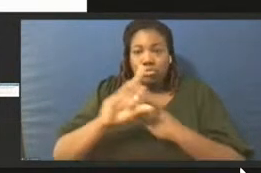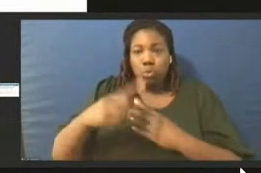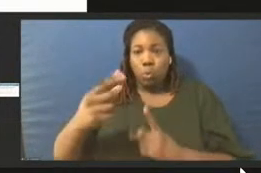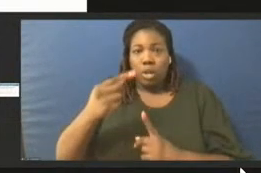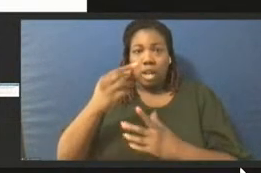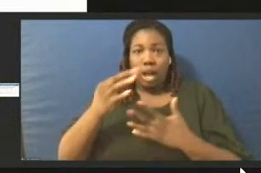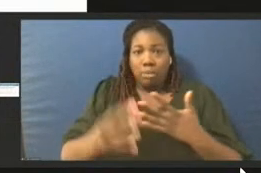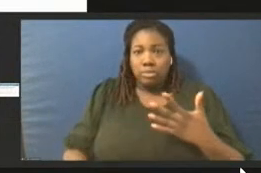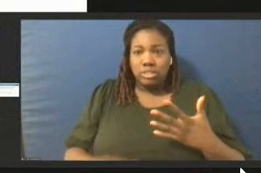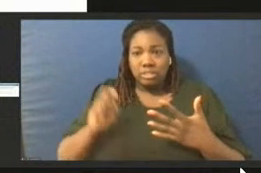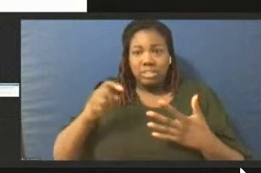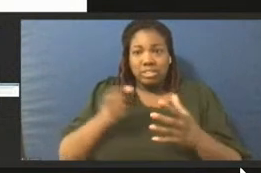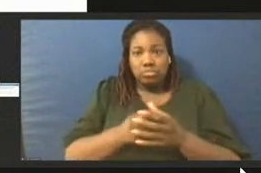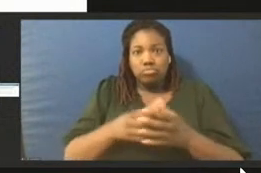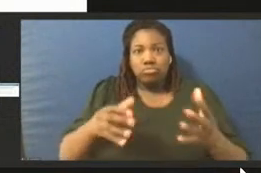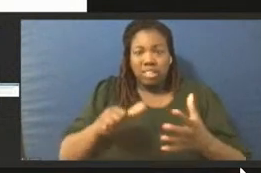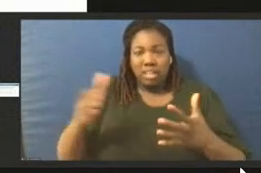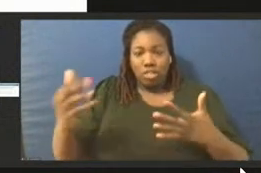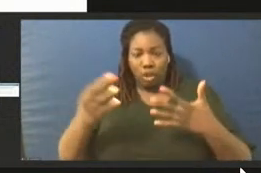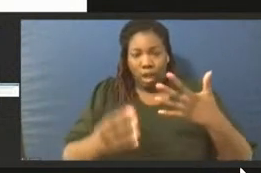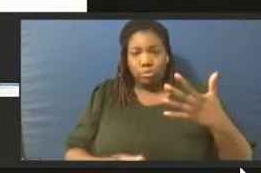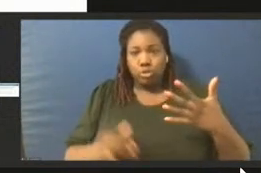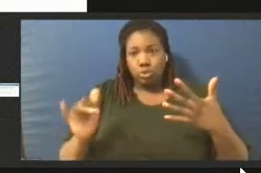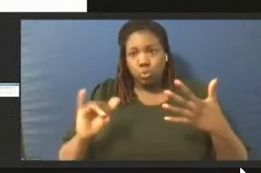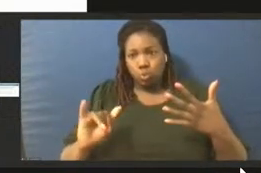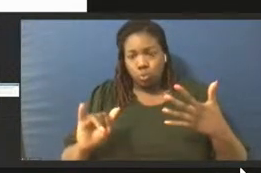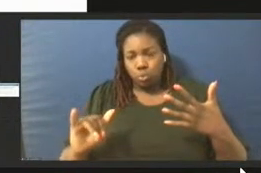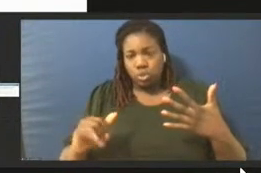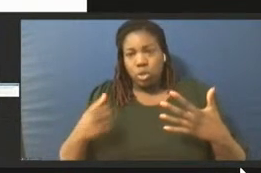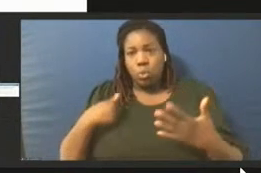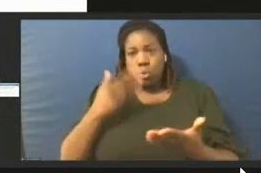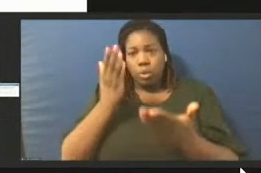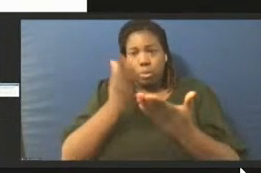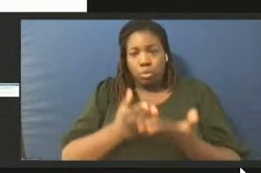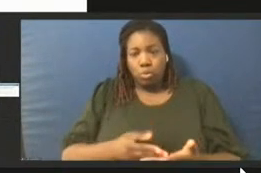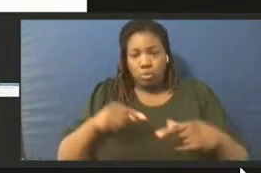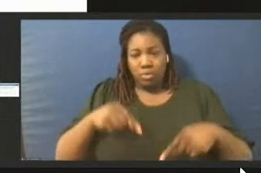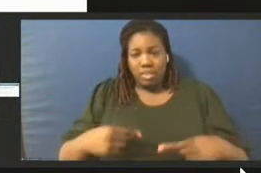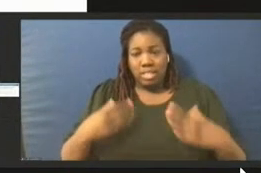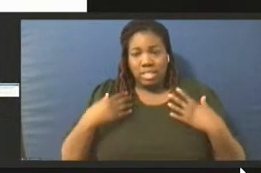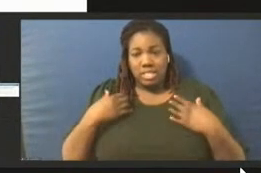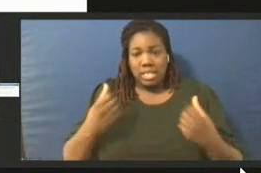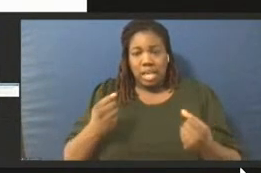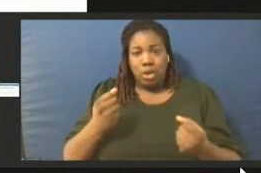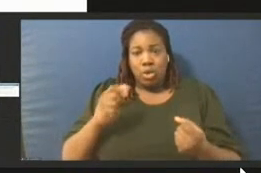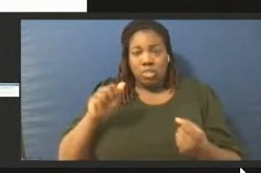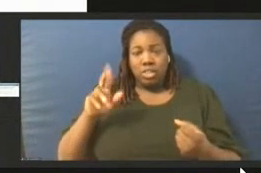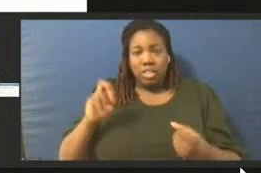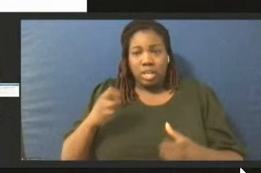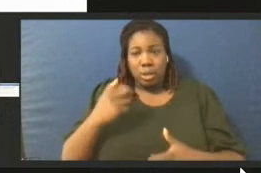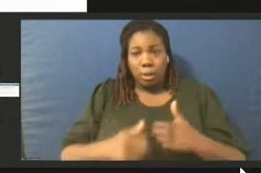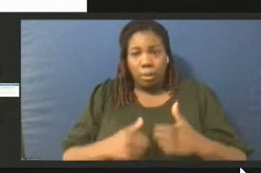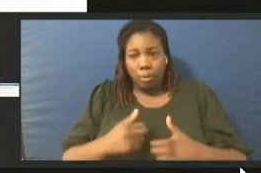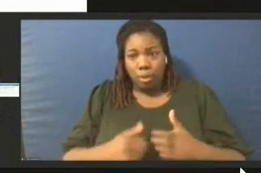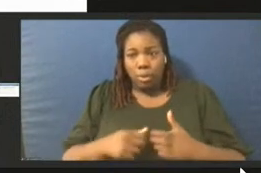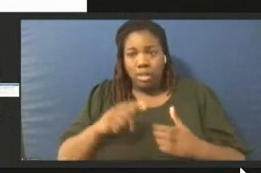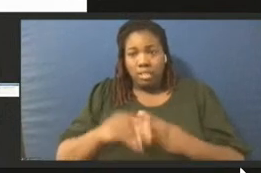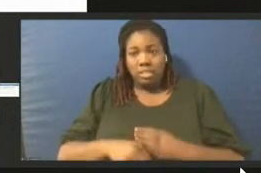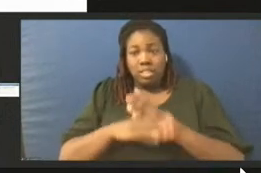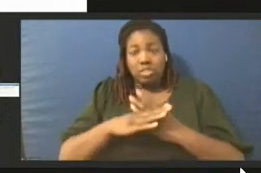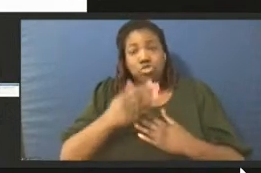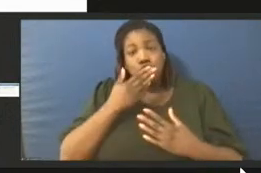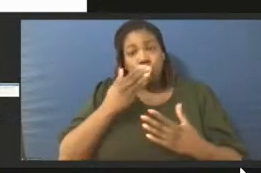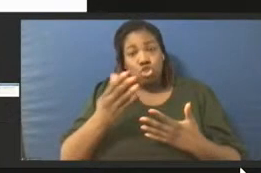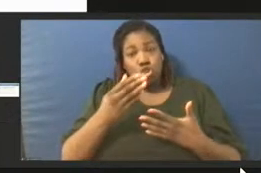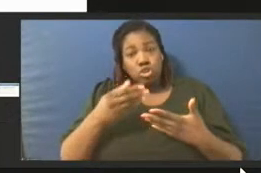to be expanded. We've proven throughout this healthcare pandemic that telehealth can be a viable solution in